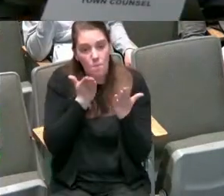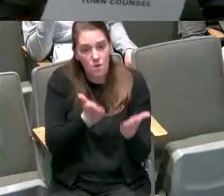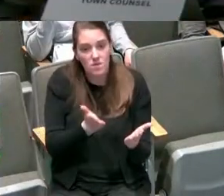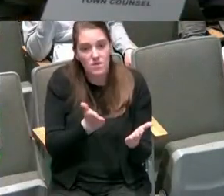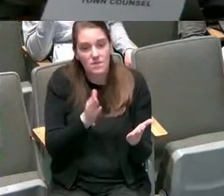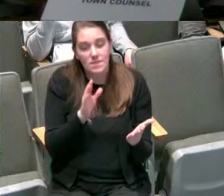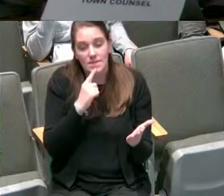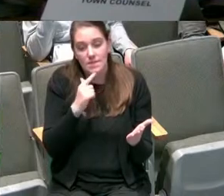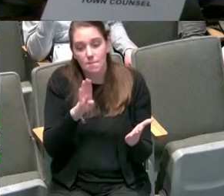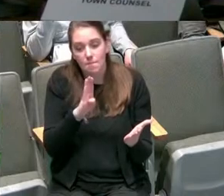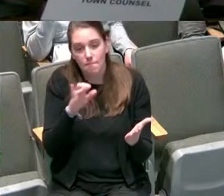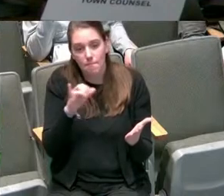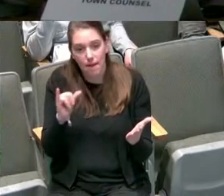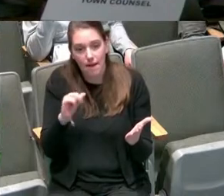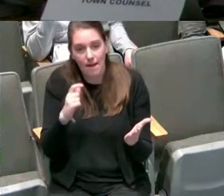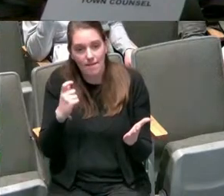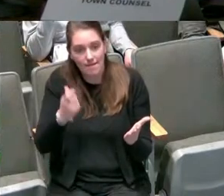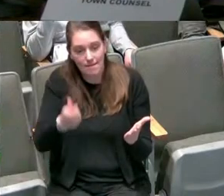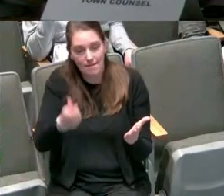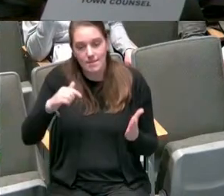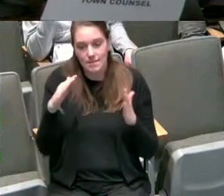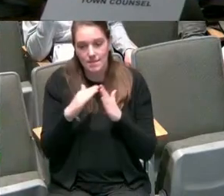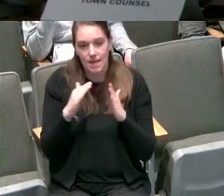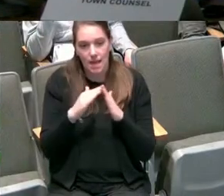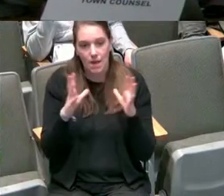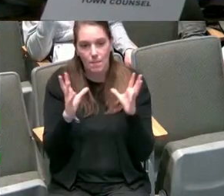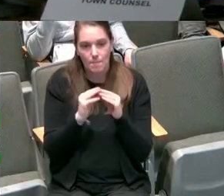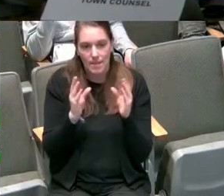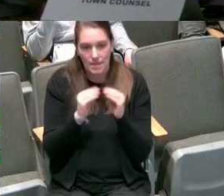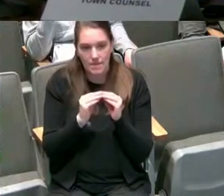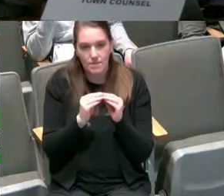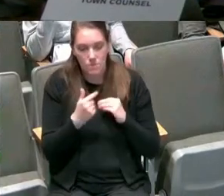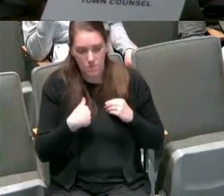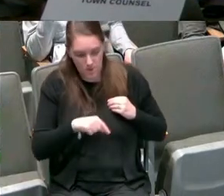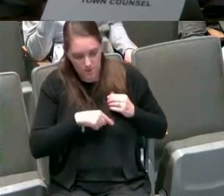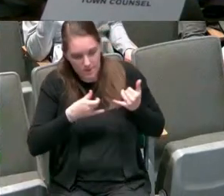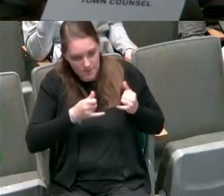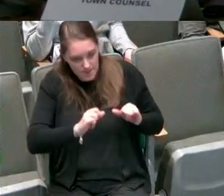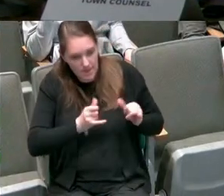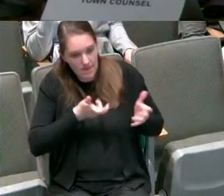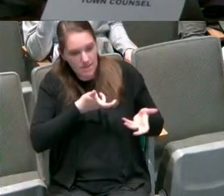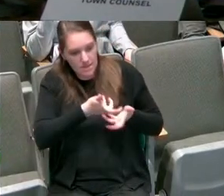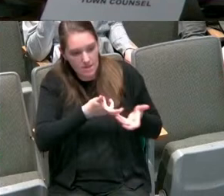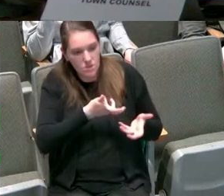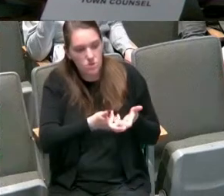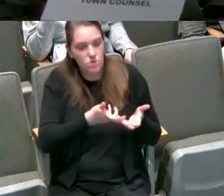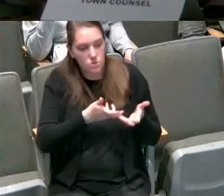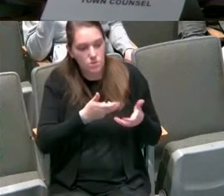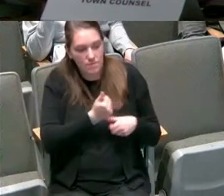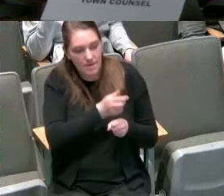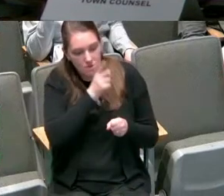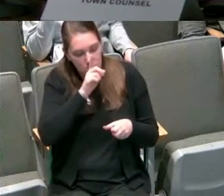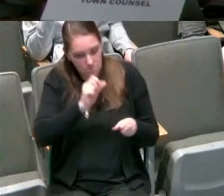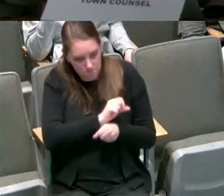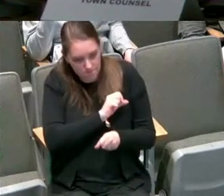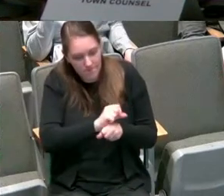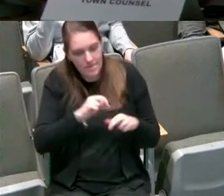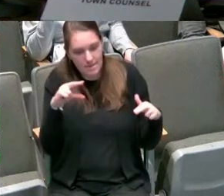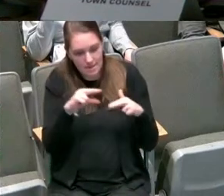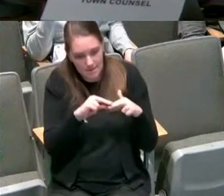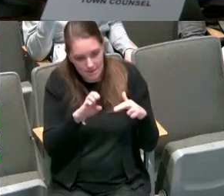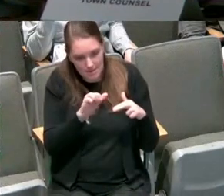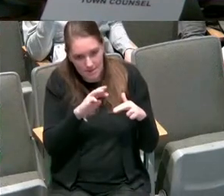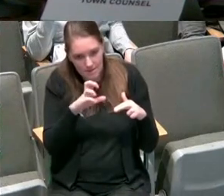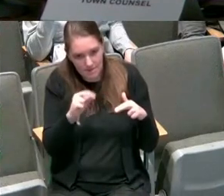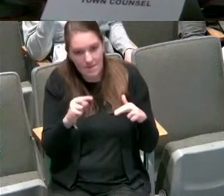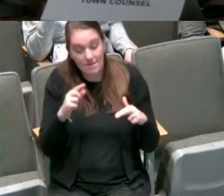and this is just a town meeting authorization to do it but we'd still have to work with you to actually enter into an easement agreement so just by town